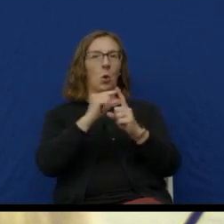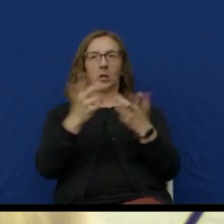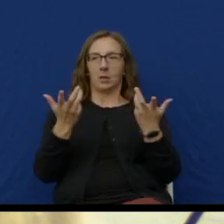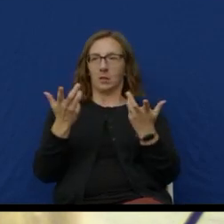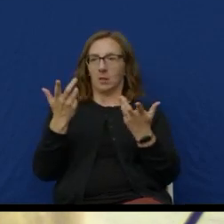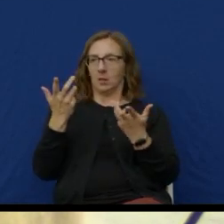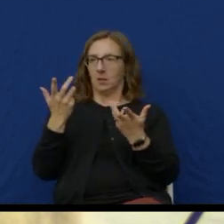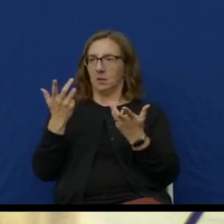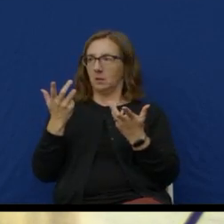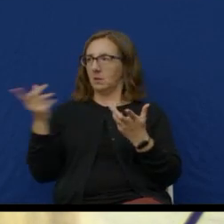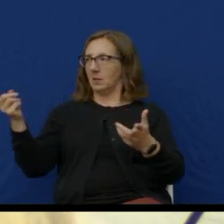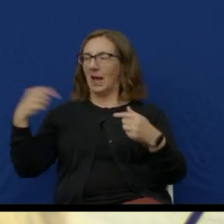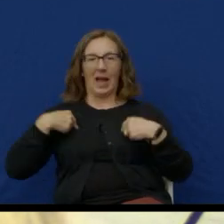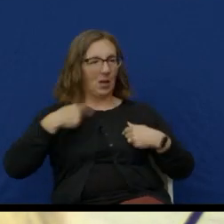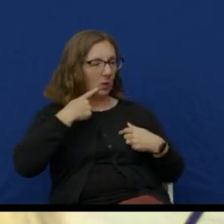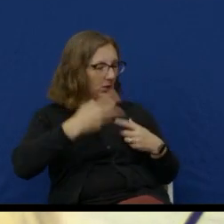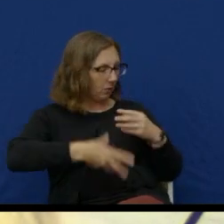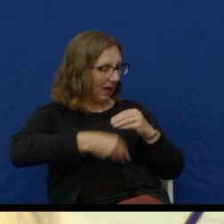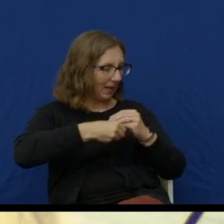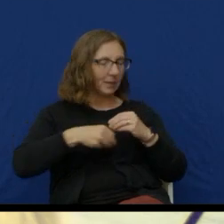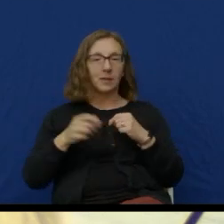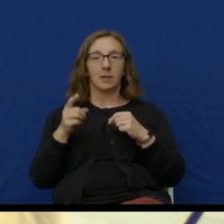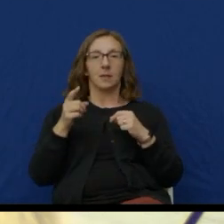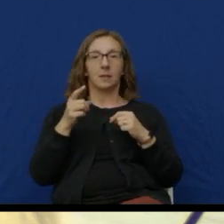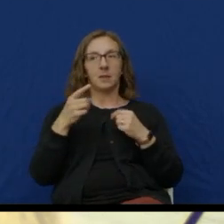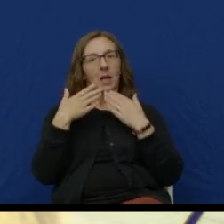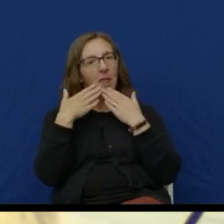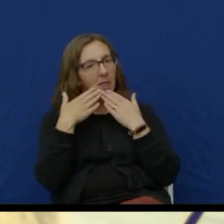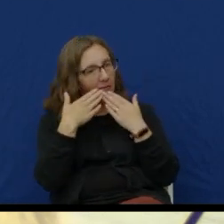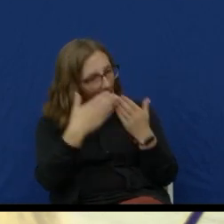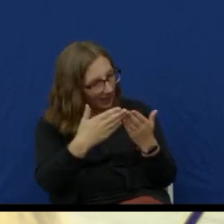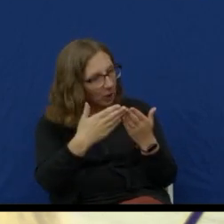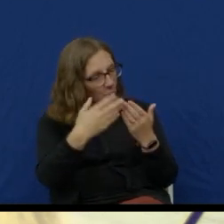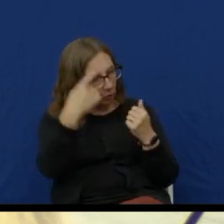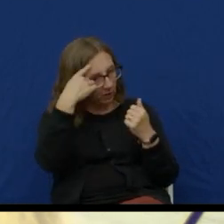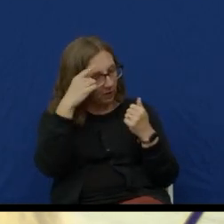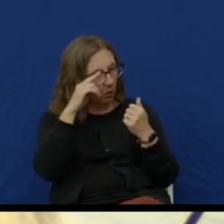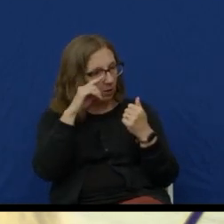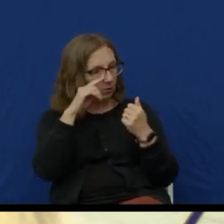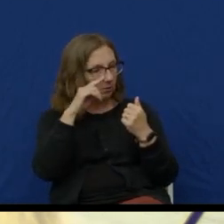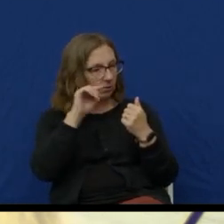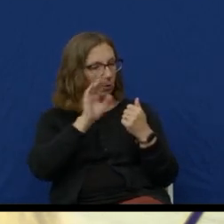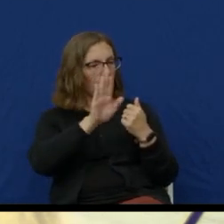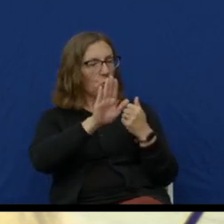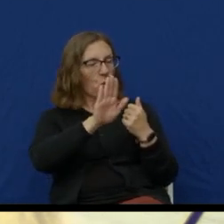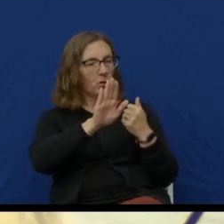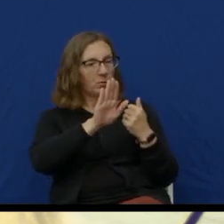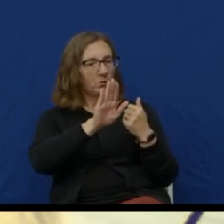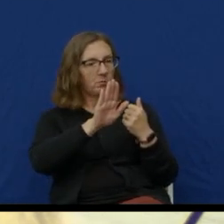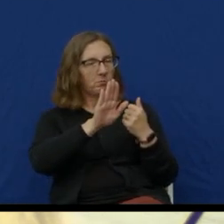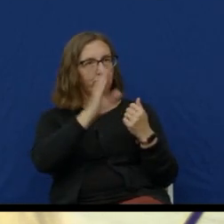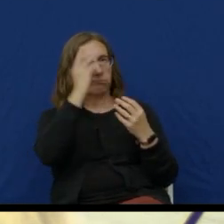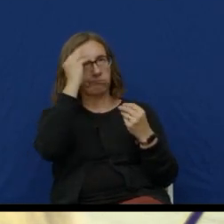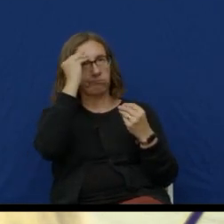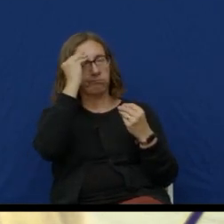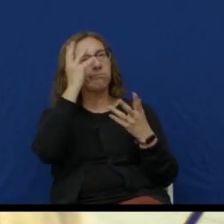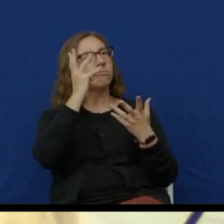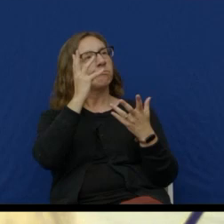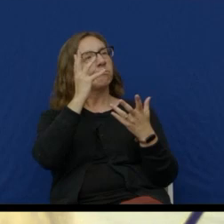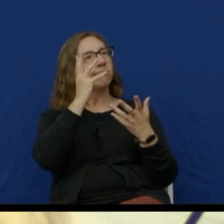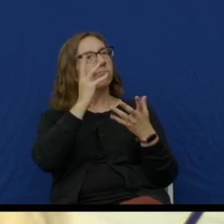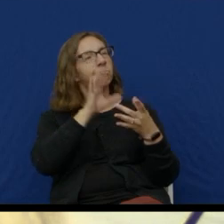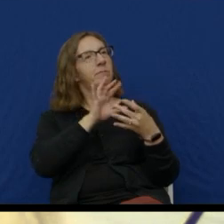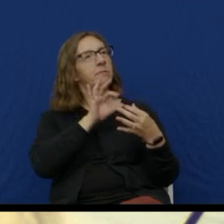say? I'll just briefly weigh in to say thank you for that really thoughtful critique.